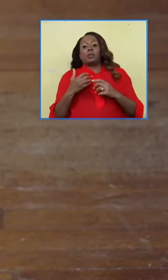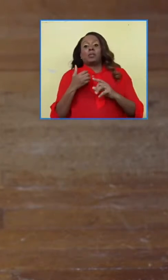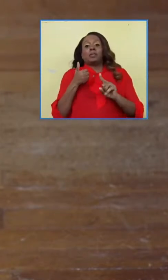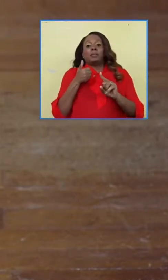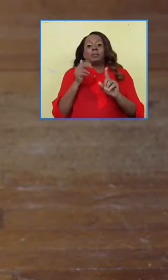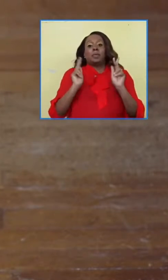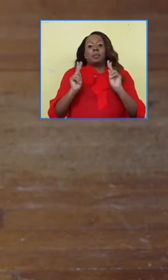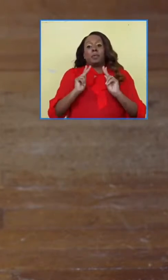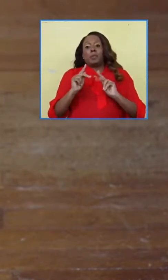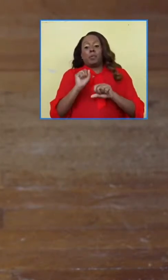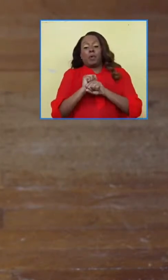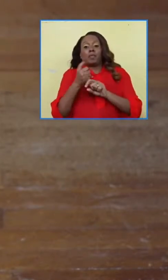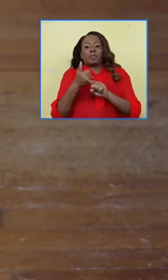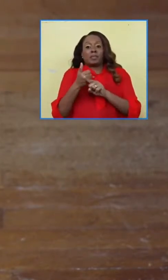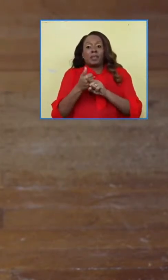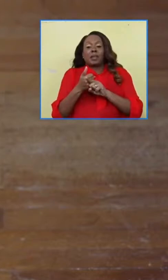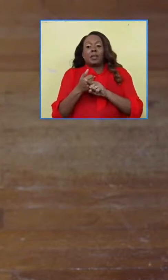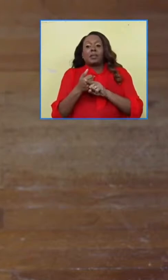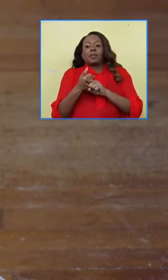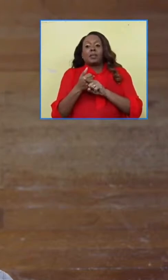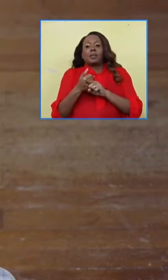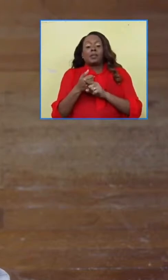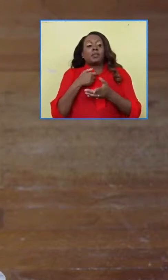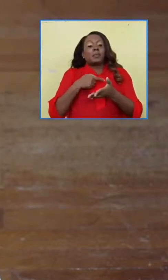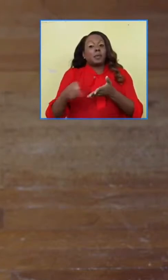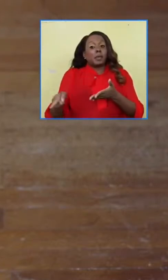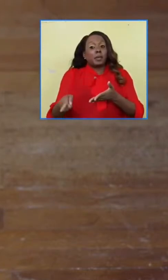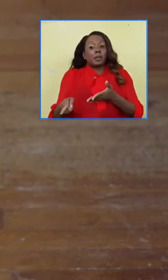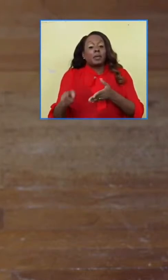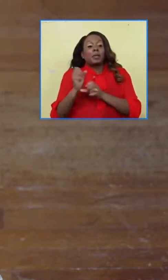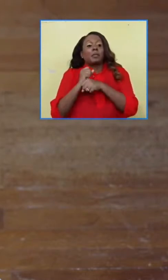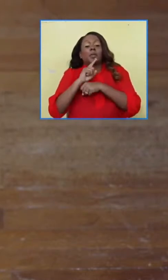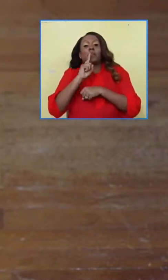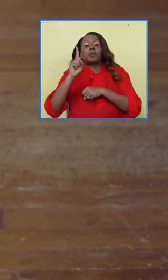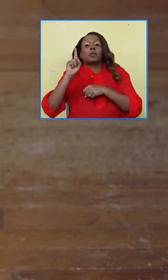protecting themselves with a secure income in old age.